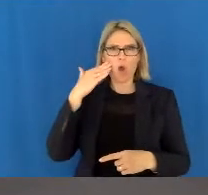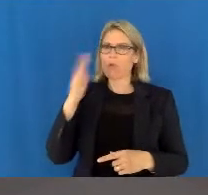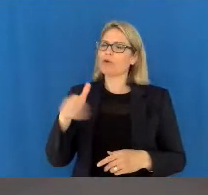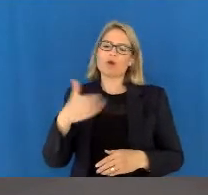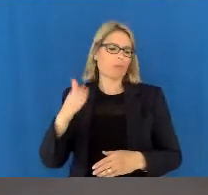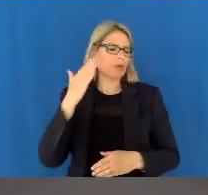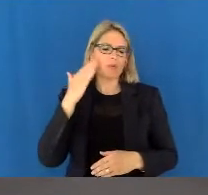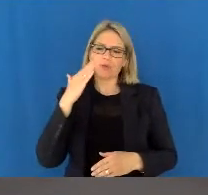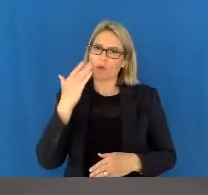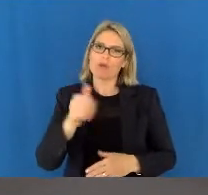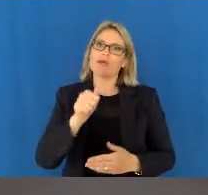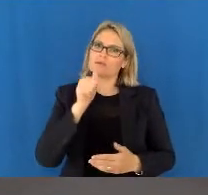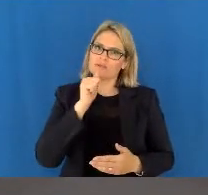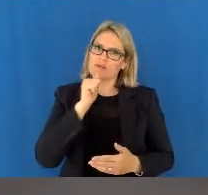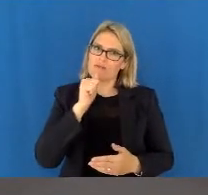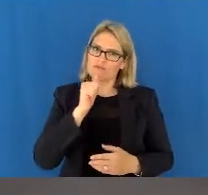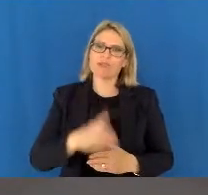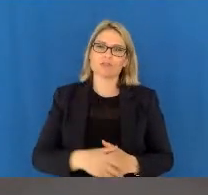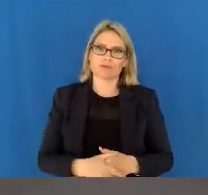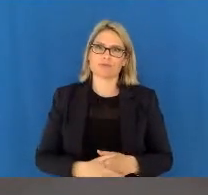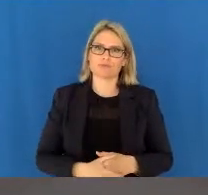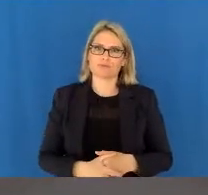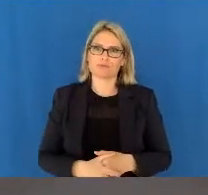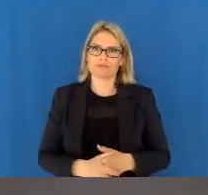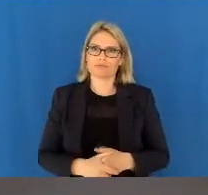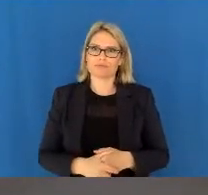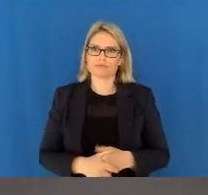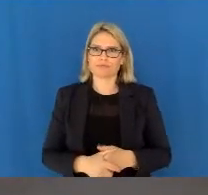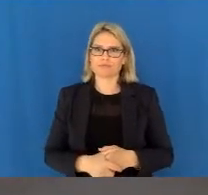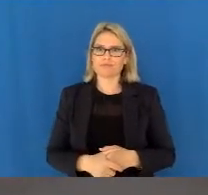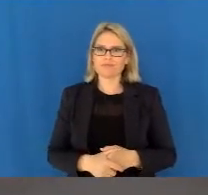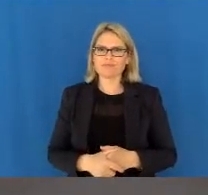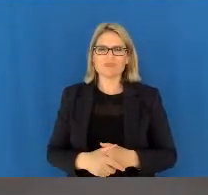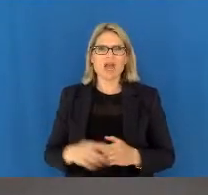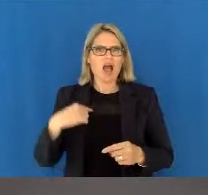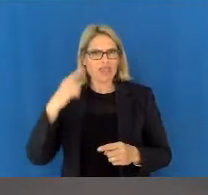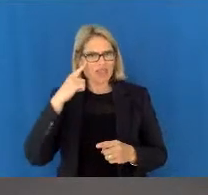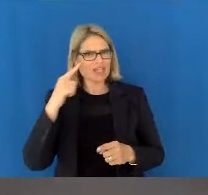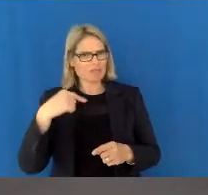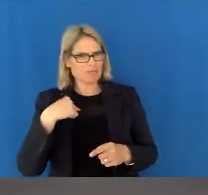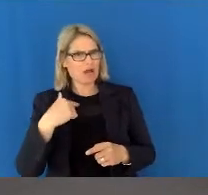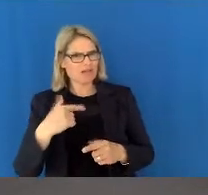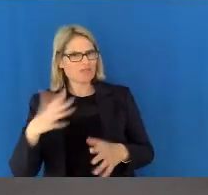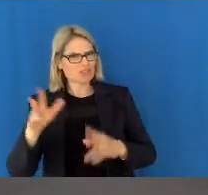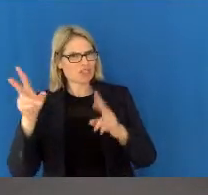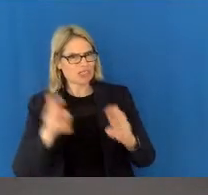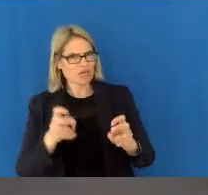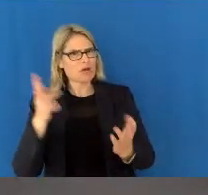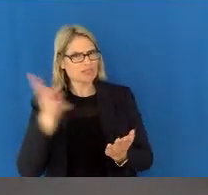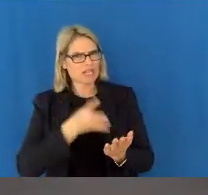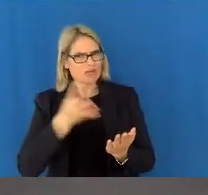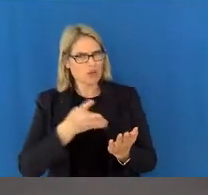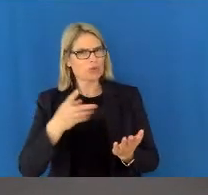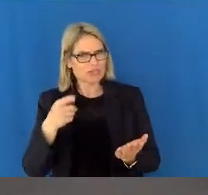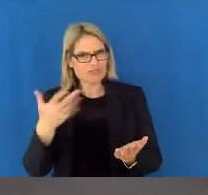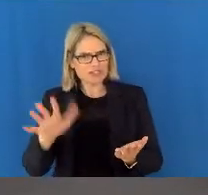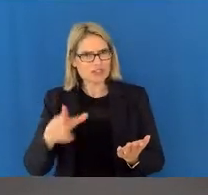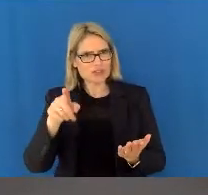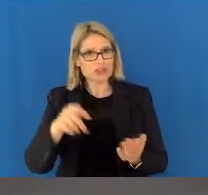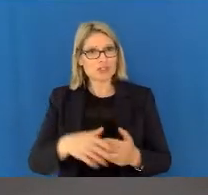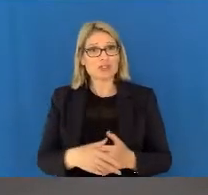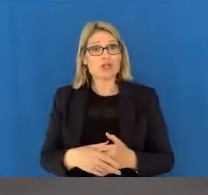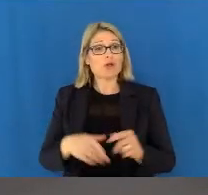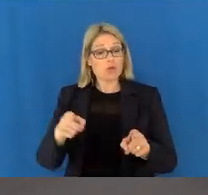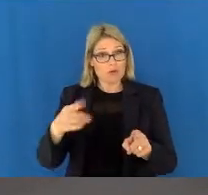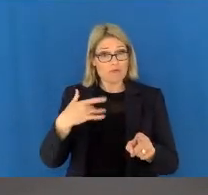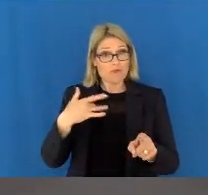Okay. Oh, I don't know. I think I made them download it. I'm Good. pretty sure. Put you on the spot. Yes. Do you think we'll be